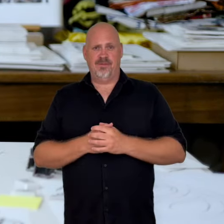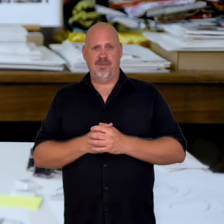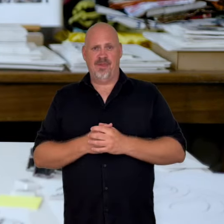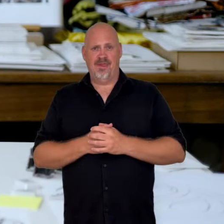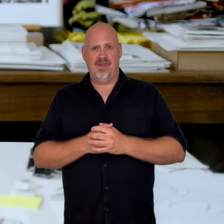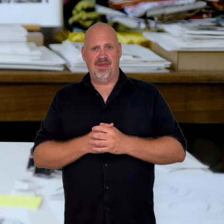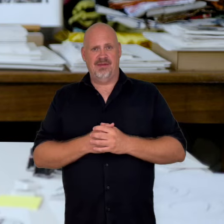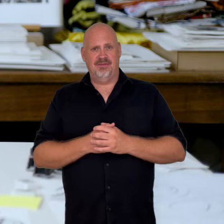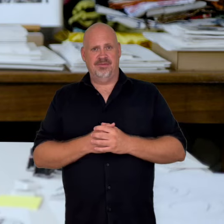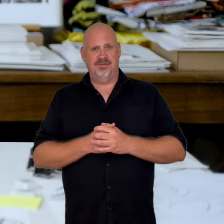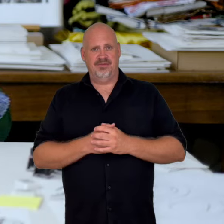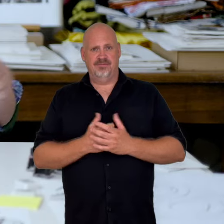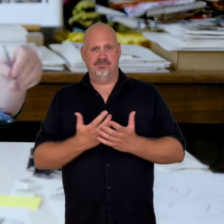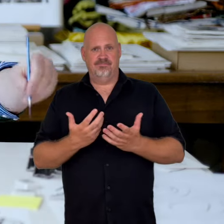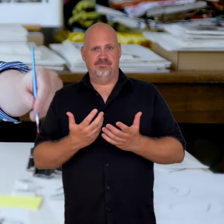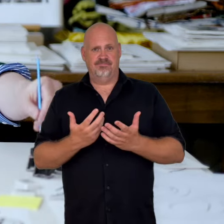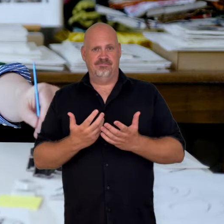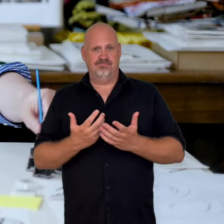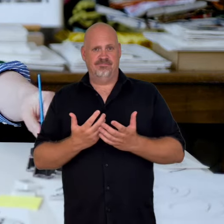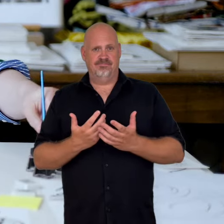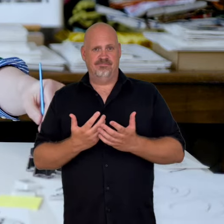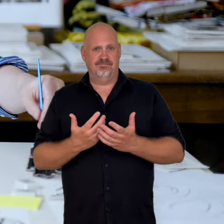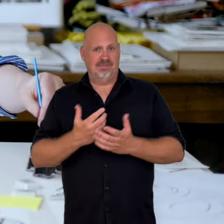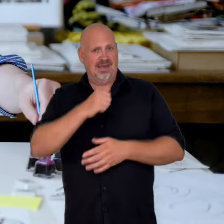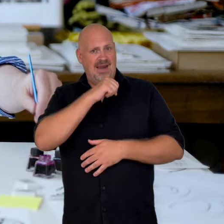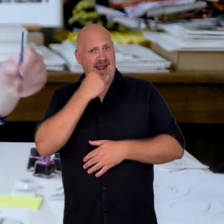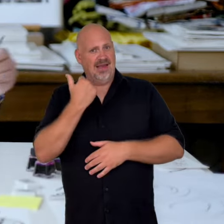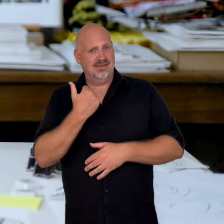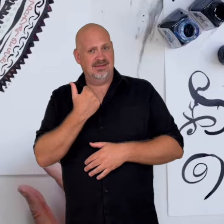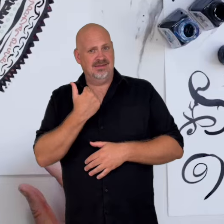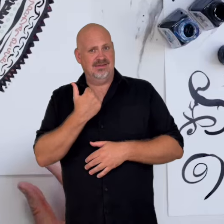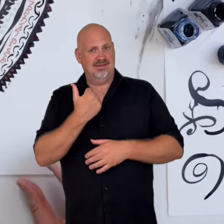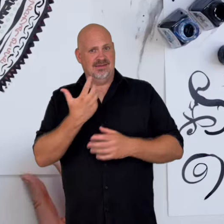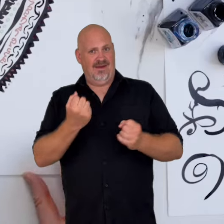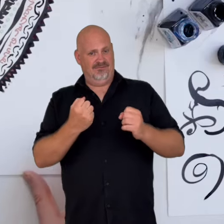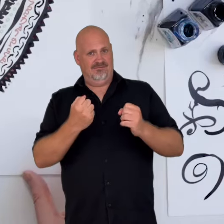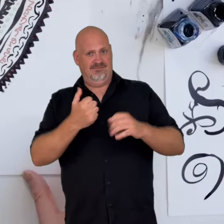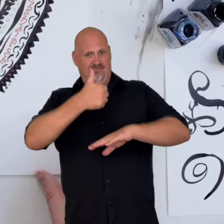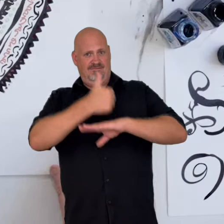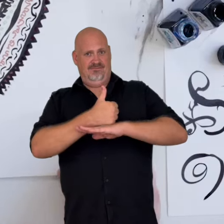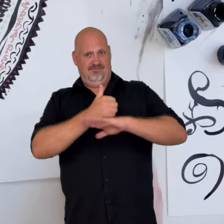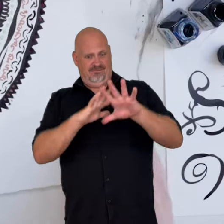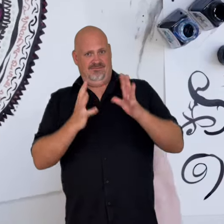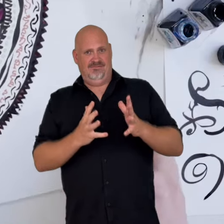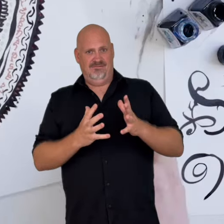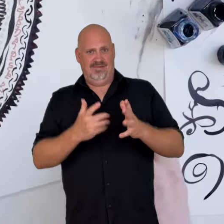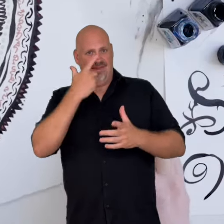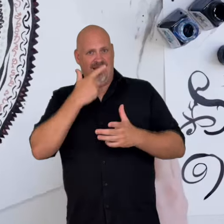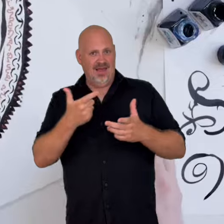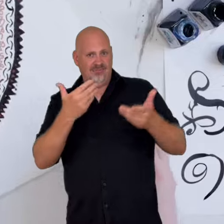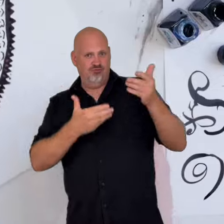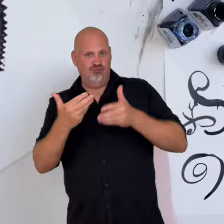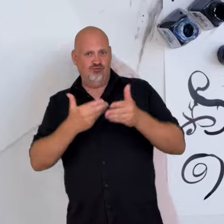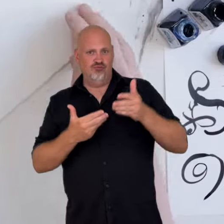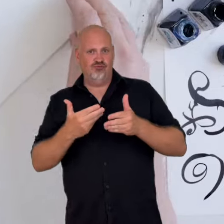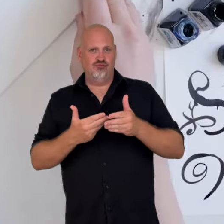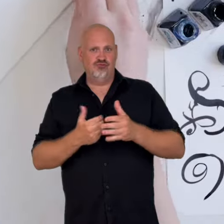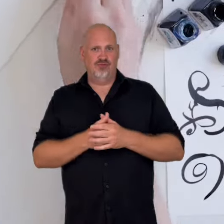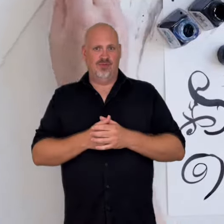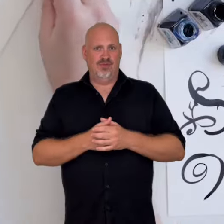rewarding for everybody. So really looking forward to that. And I think it's starting to come together now. So you can see